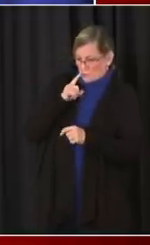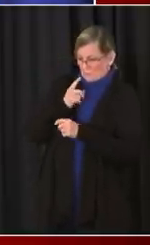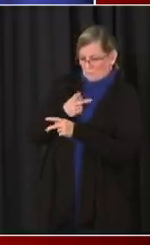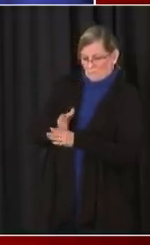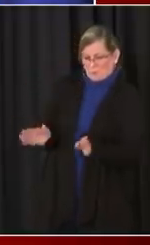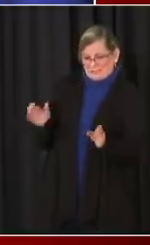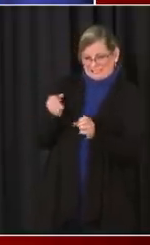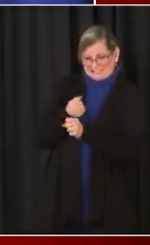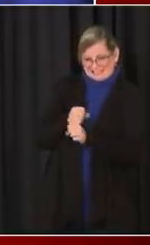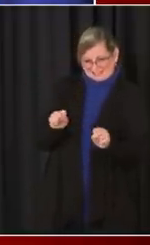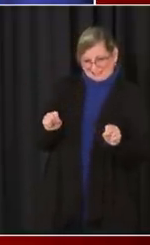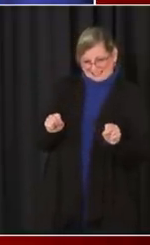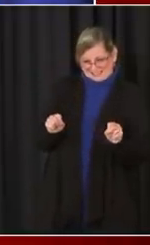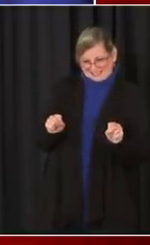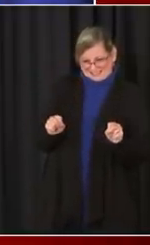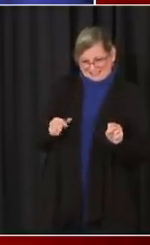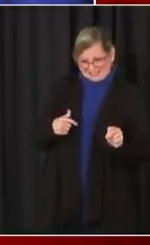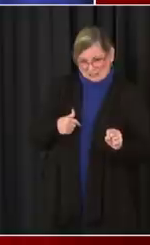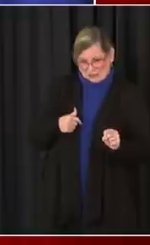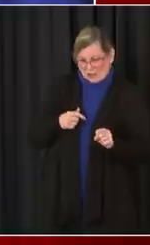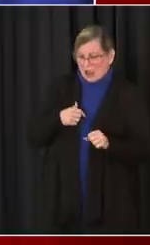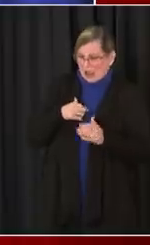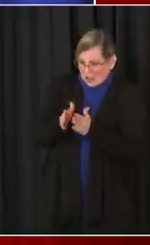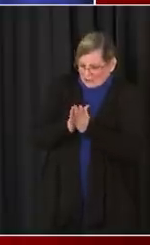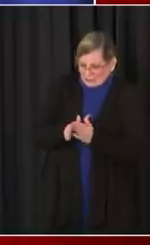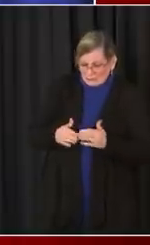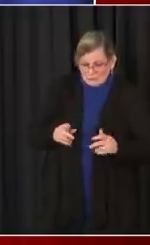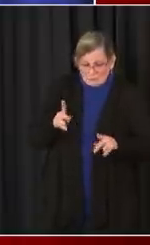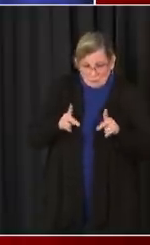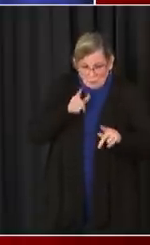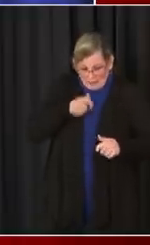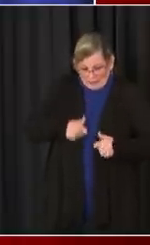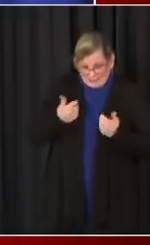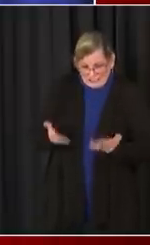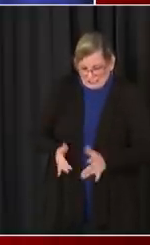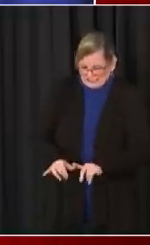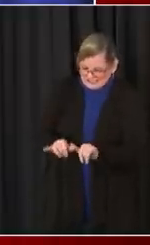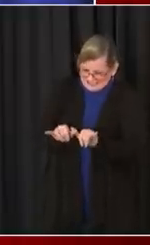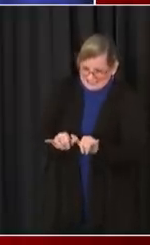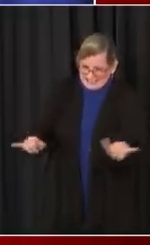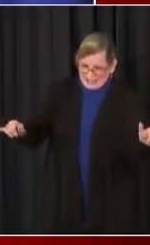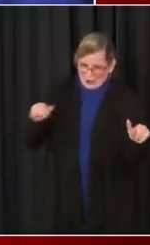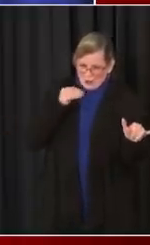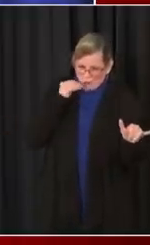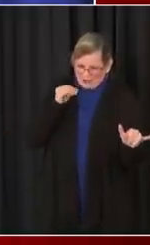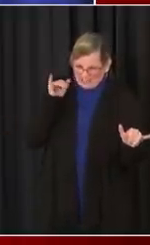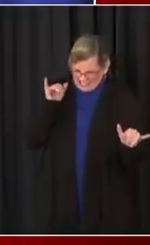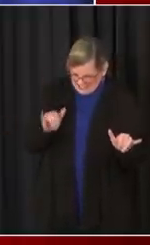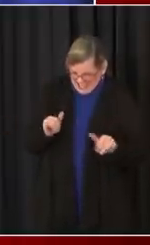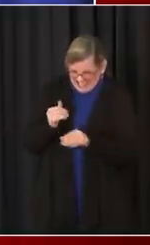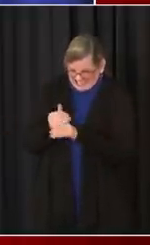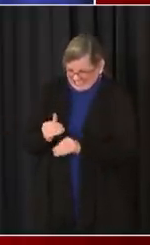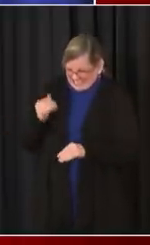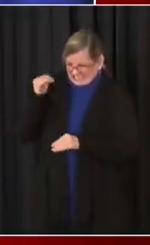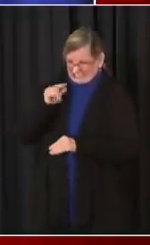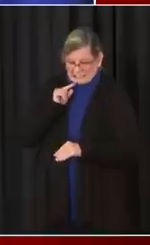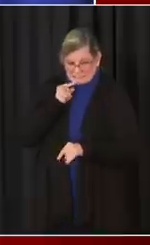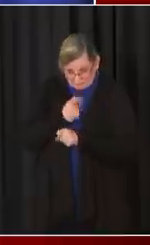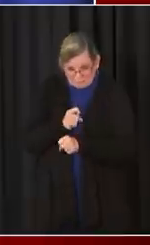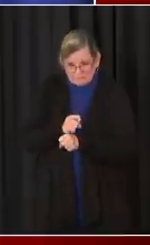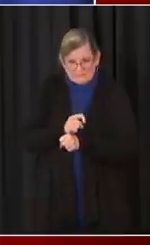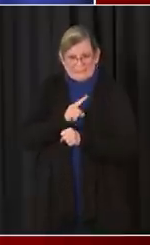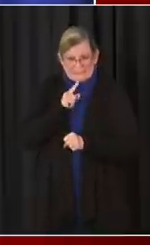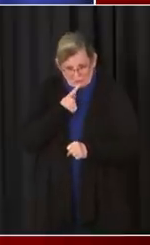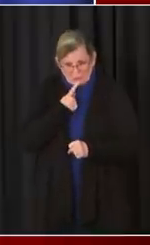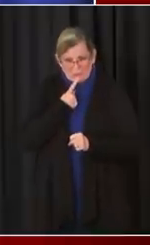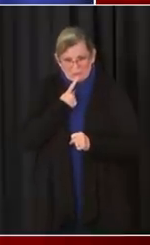tell residents of the District of Columbia to stay in your home or you could be subject to arrest, That's an extraordinary thing. And